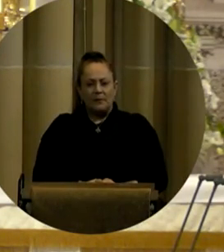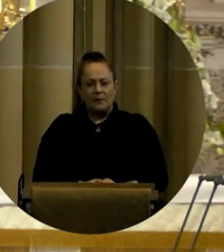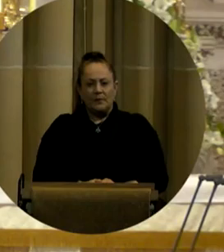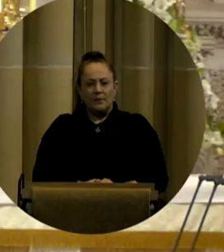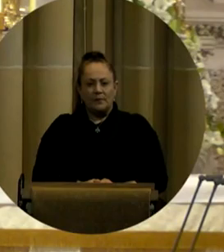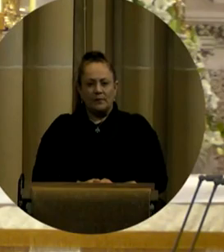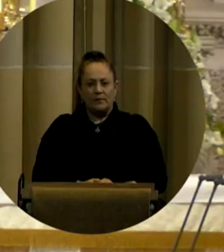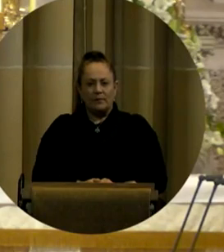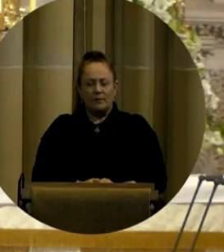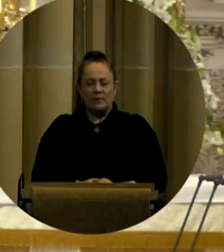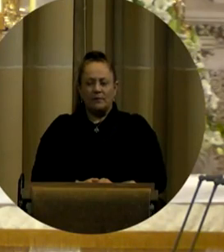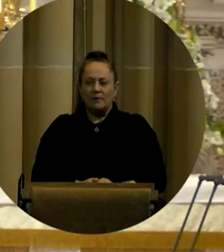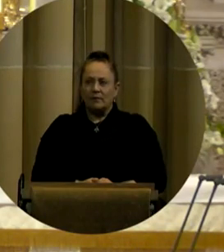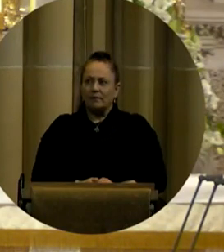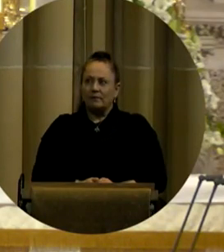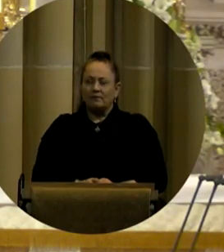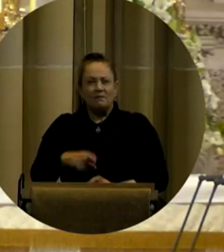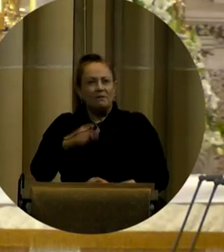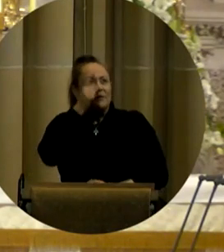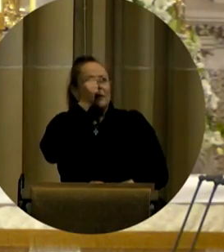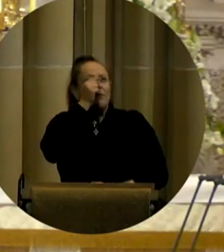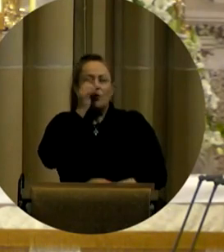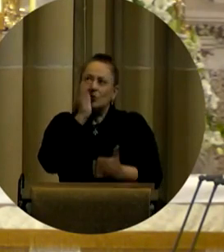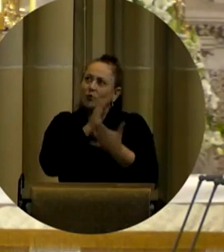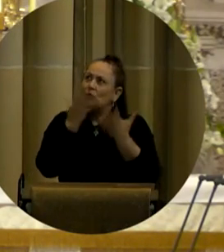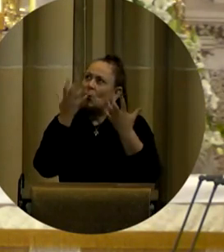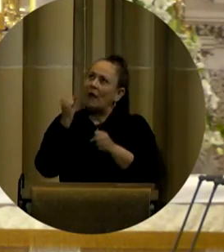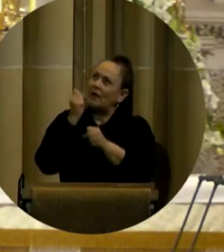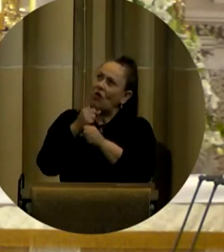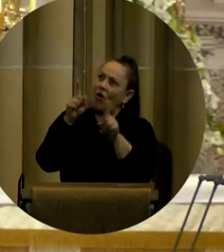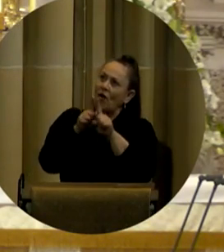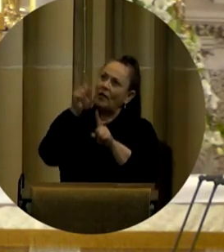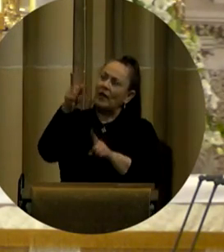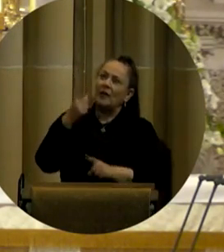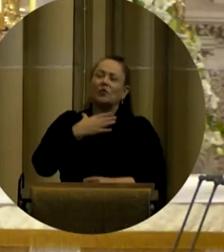If only there were such a God.